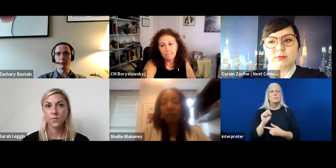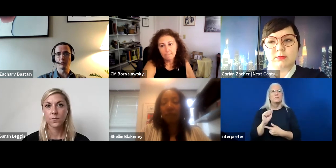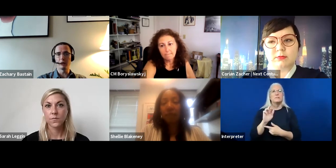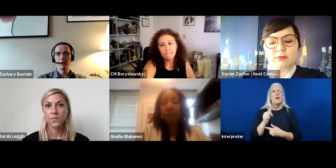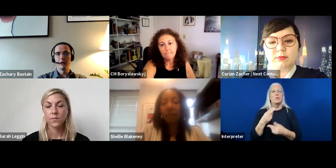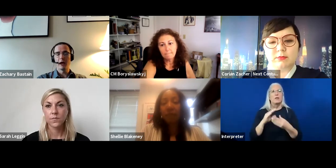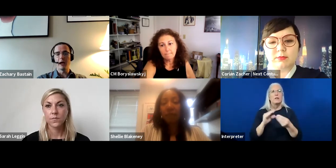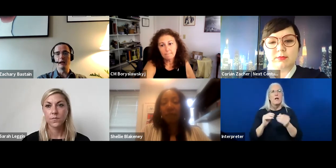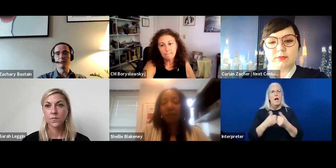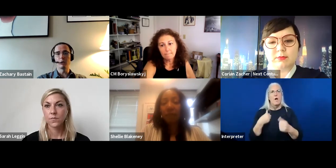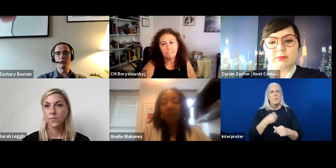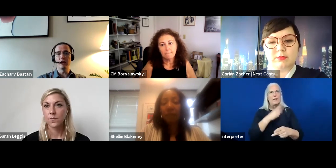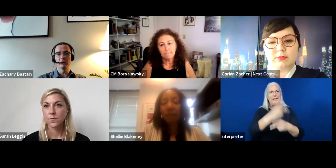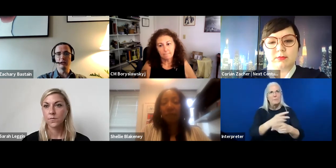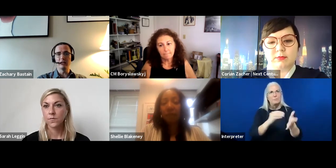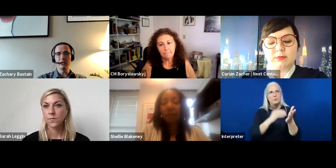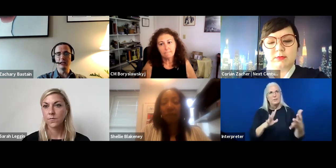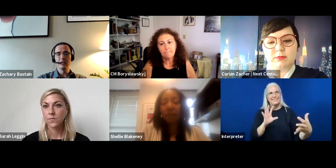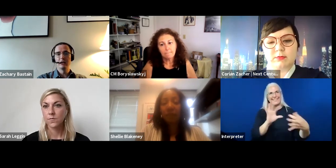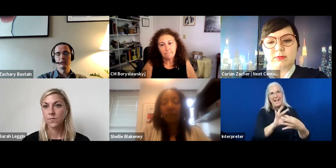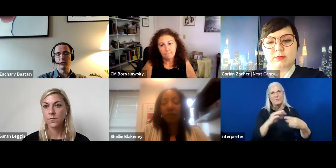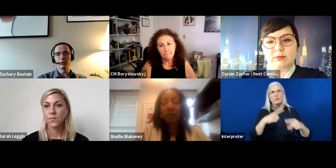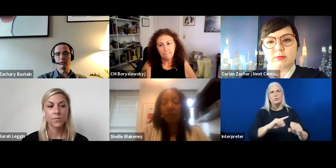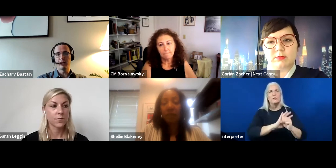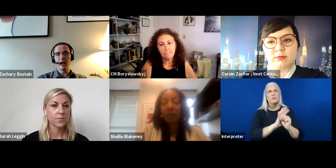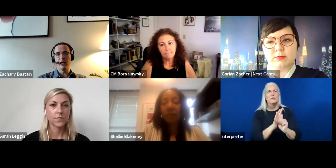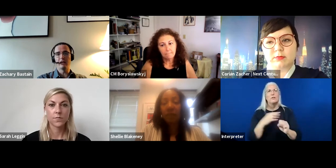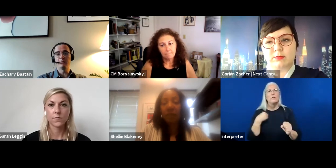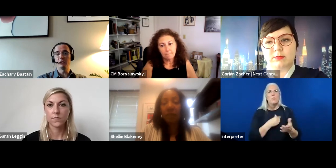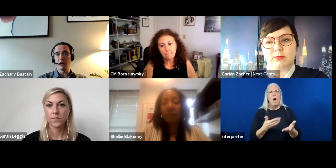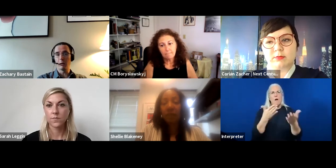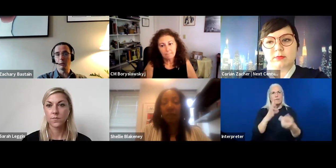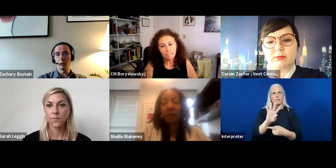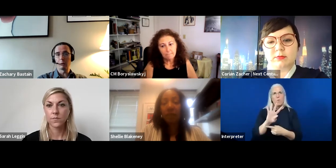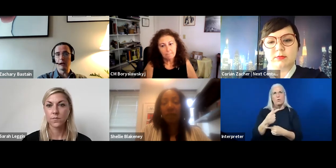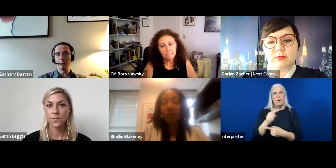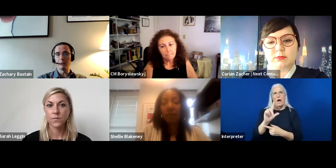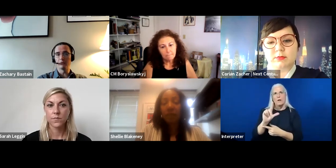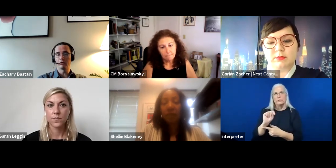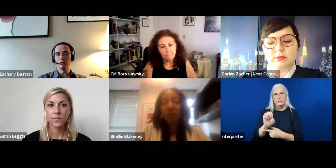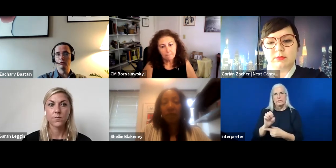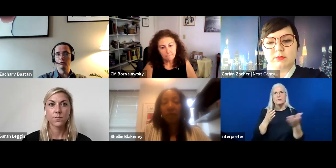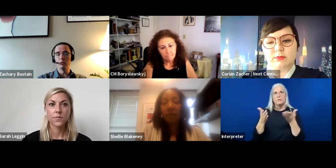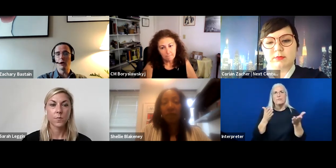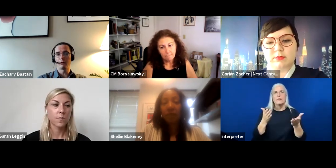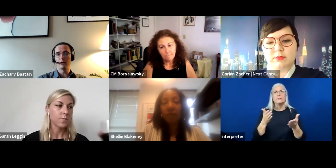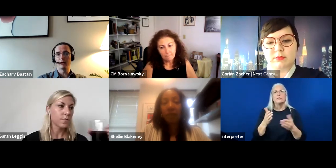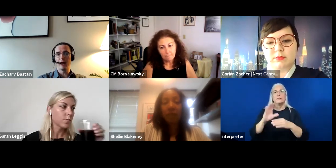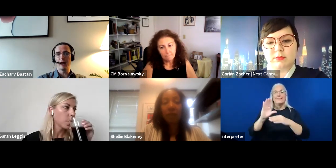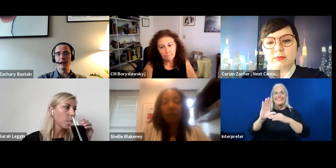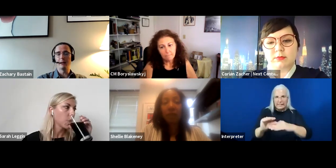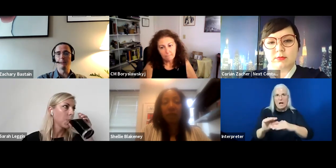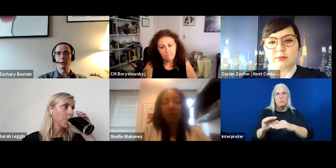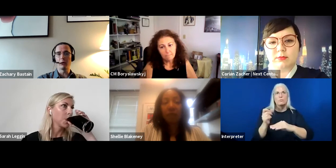where we offered a 4G LTE service at a deep discount where we were able to offer